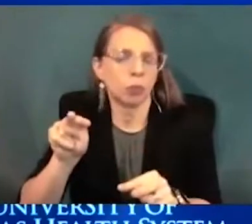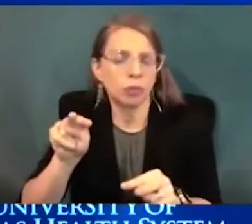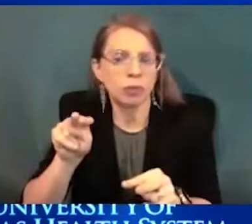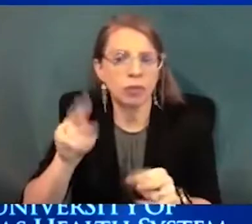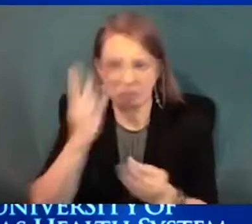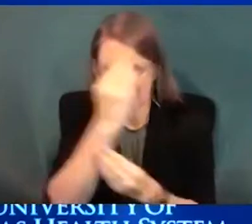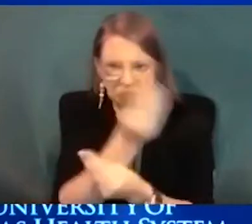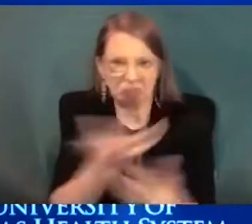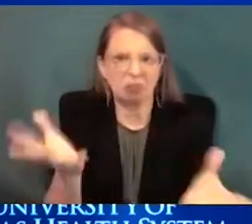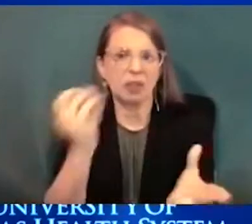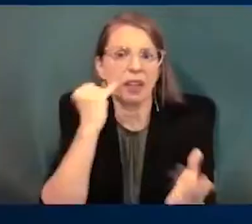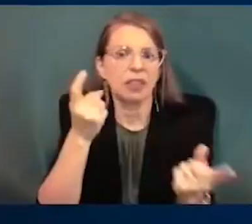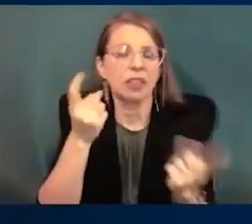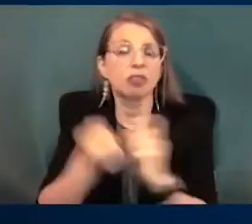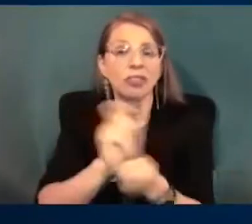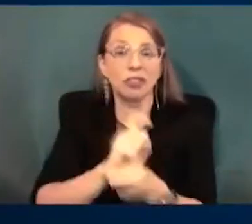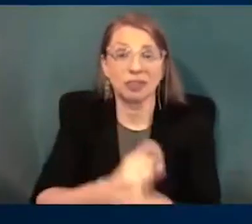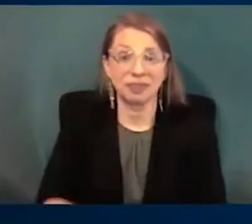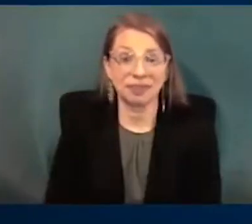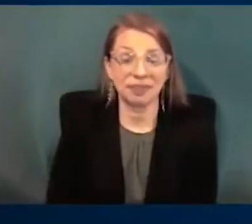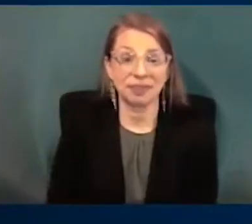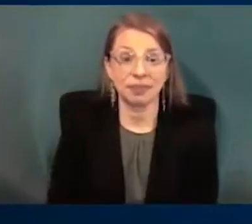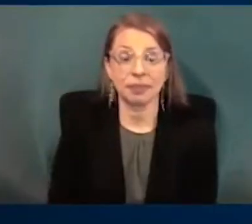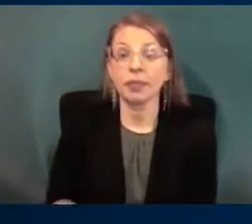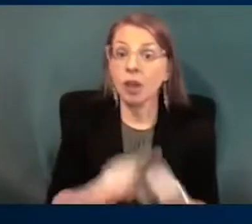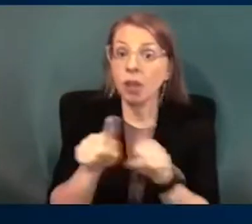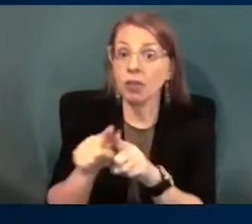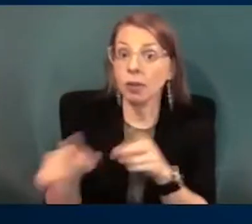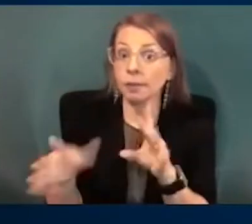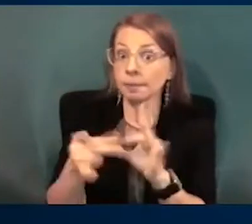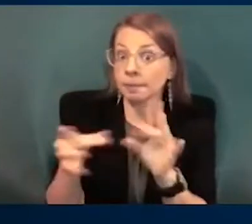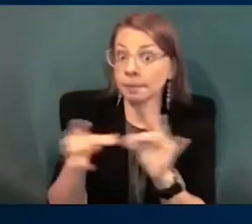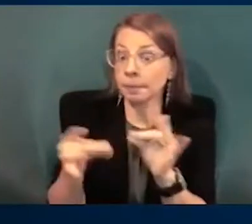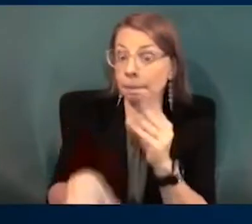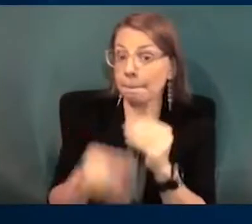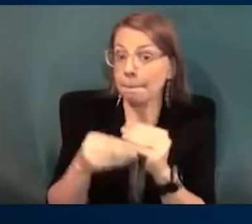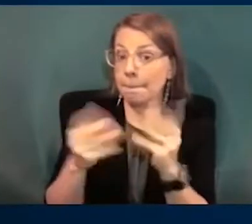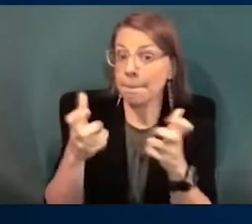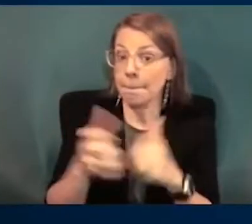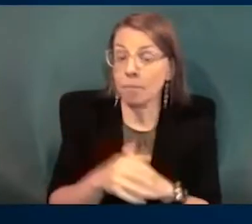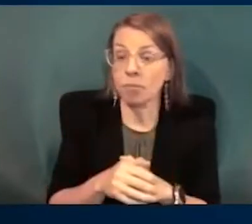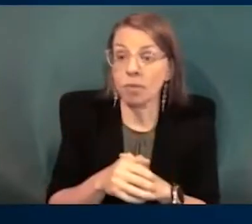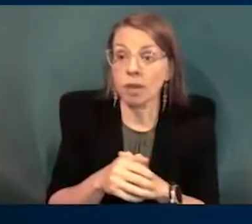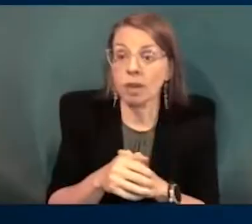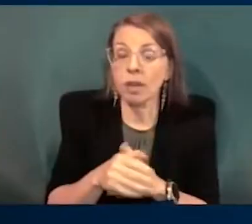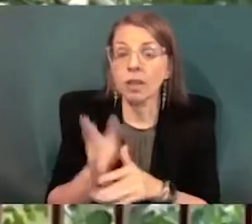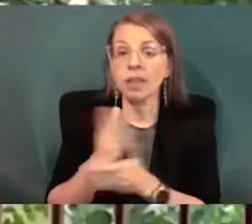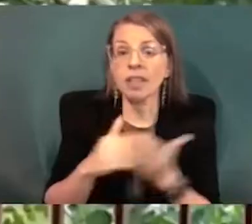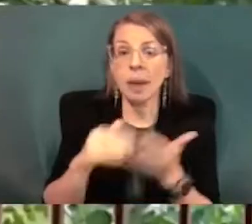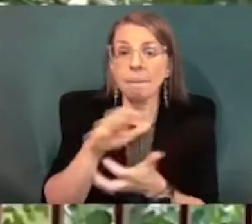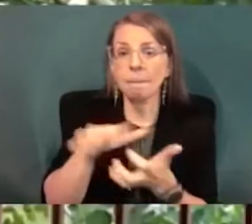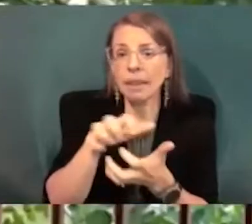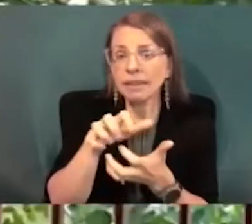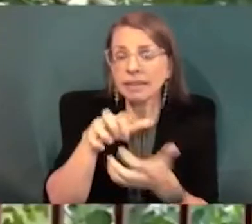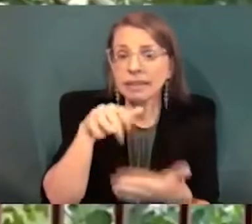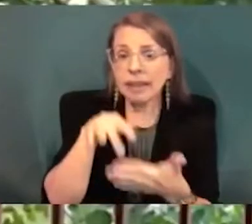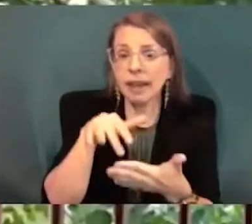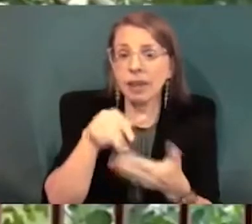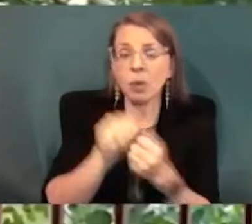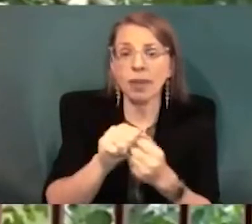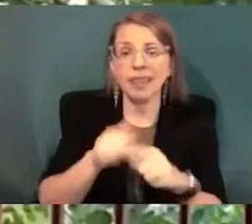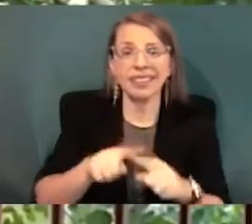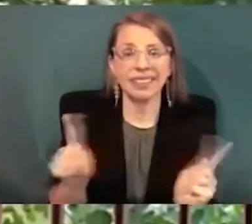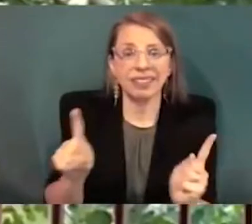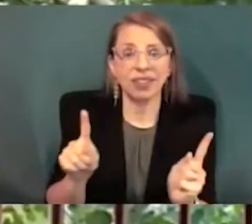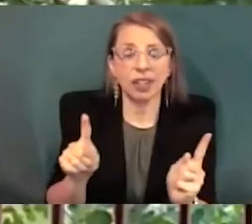know. Yeah, and I would like to say, too, there's also some mixing studies going on with different